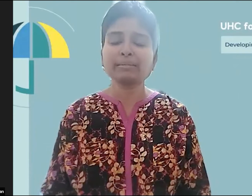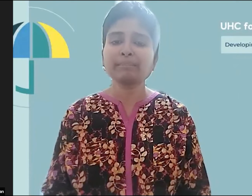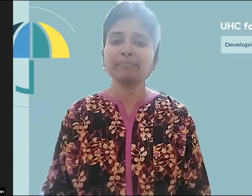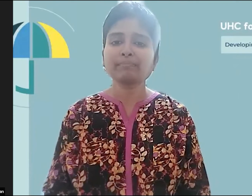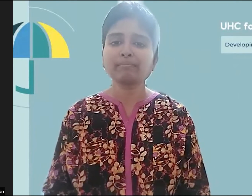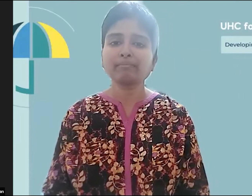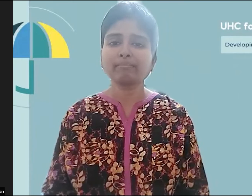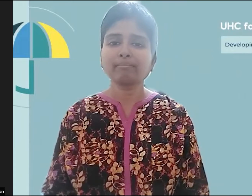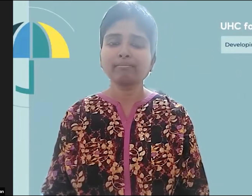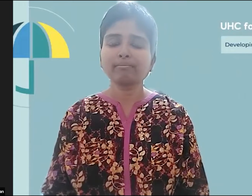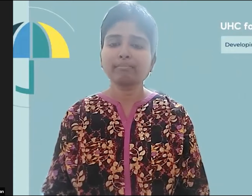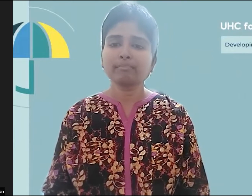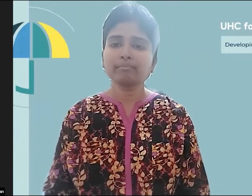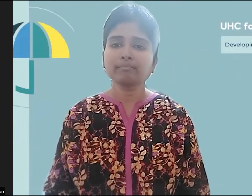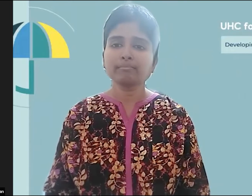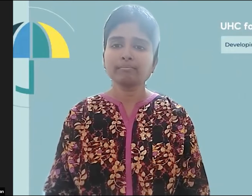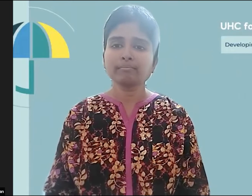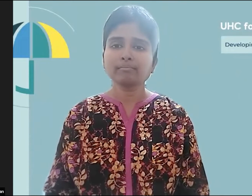key.